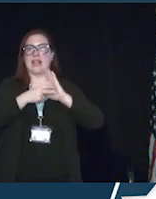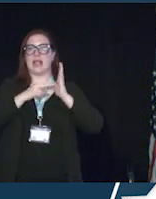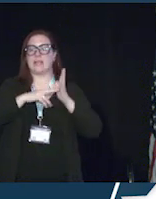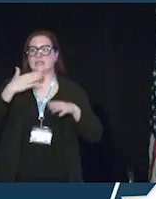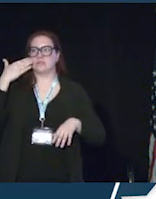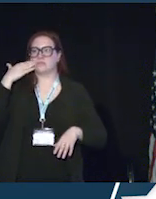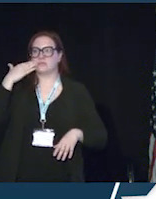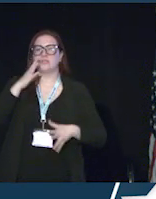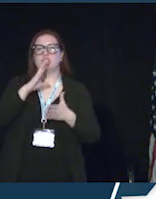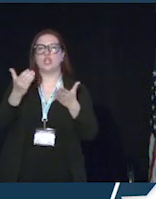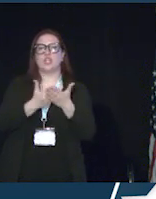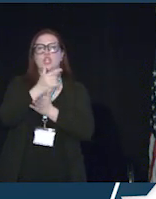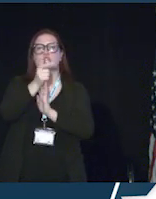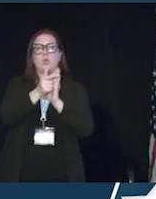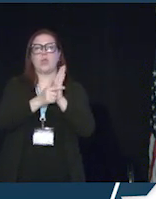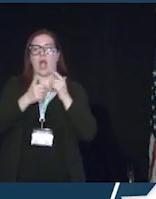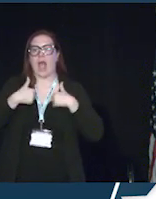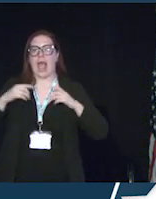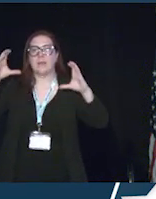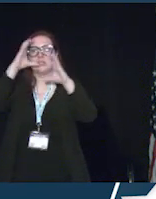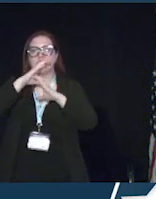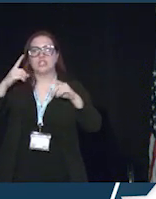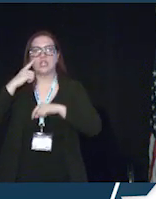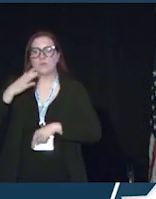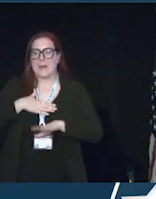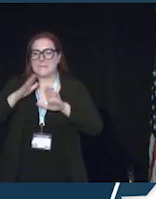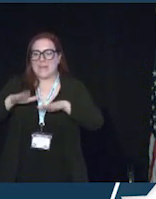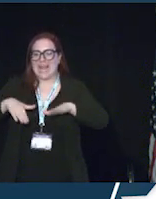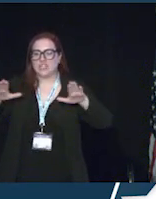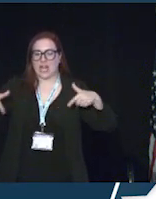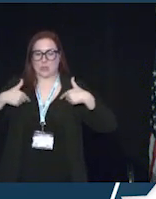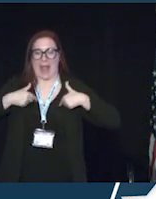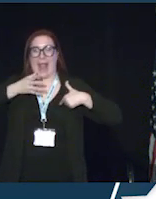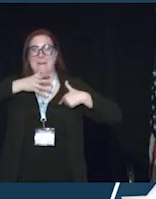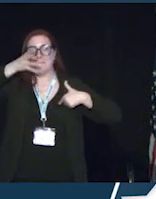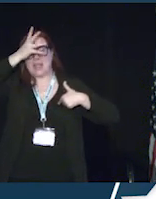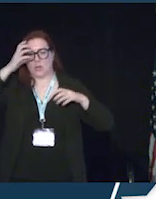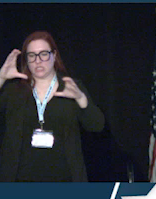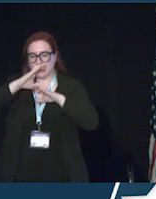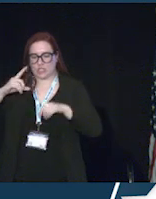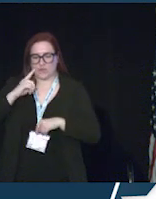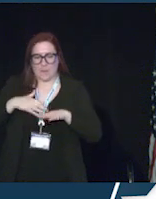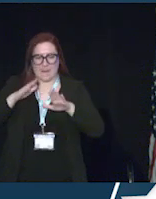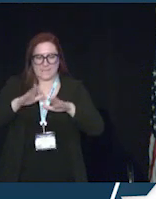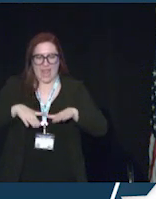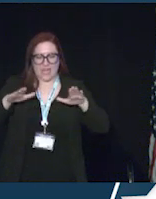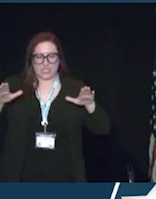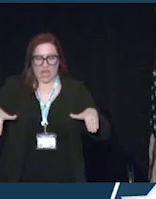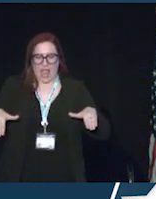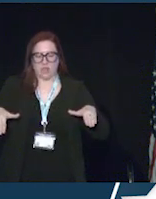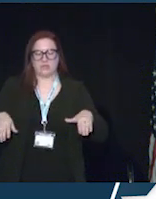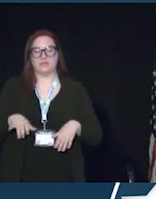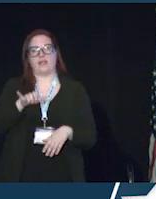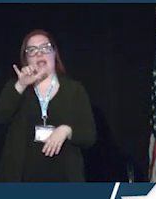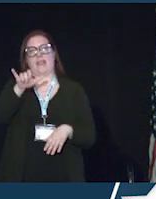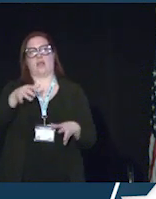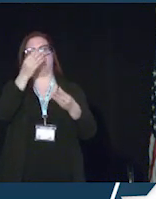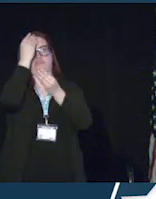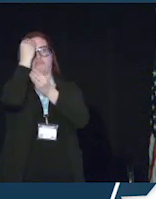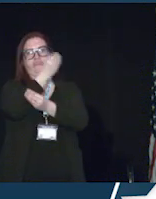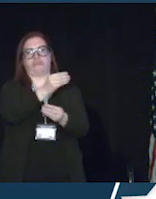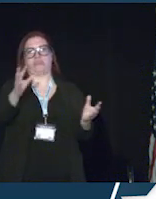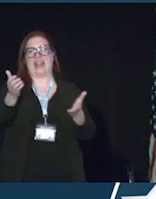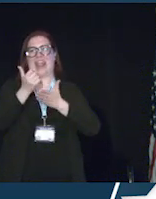alert saying, I'm looking for my child. And that will alert the police, and they will help